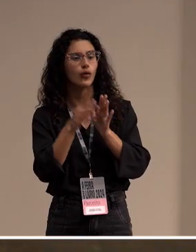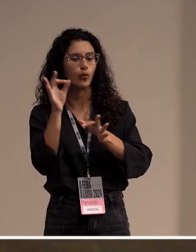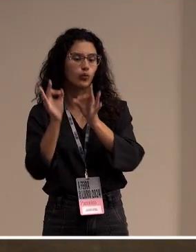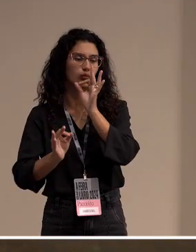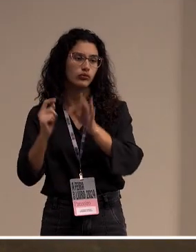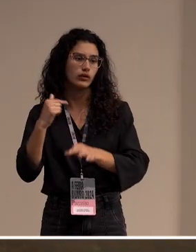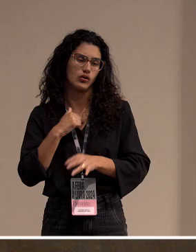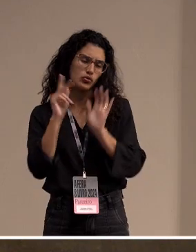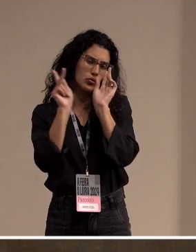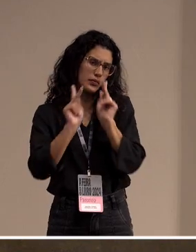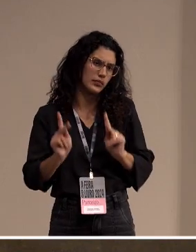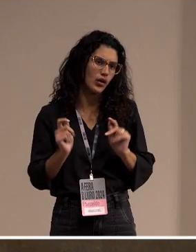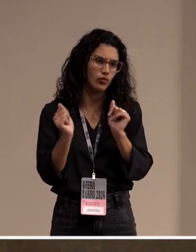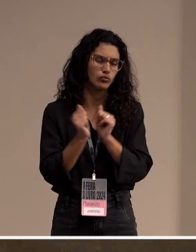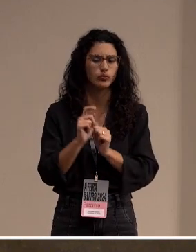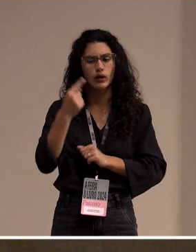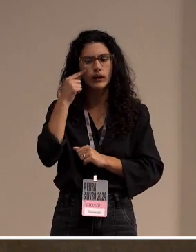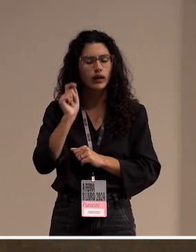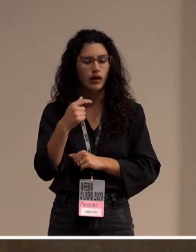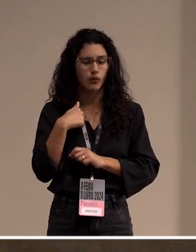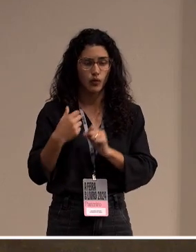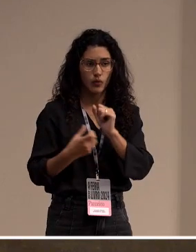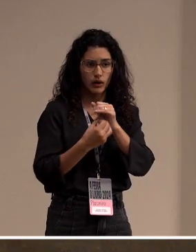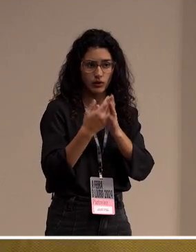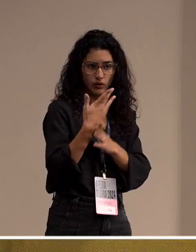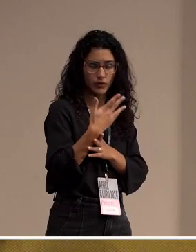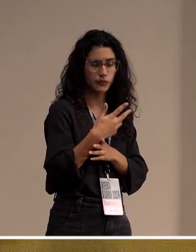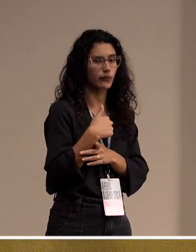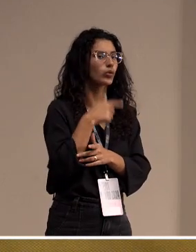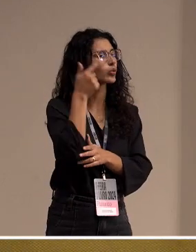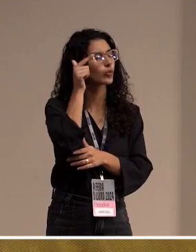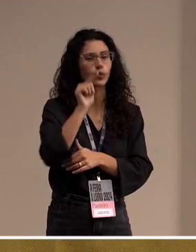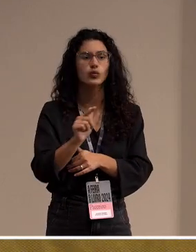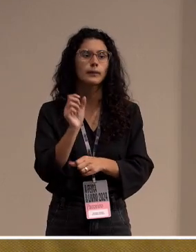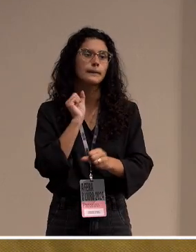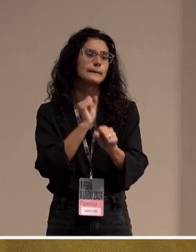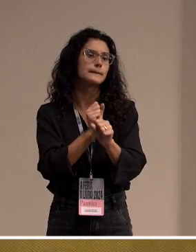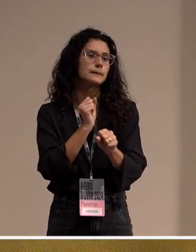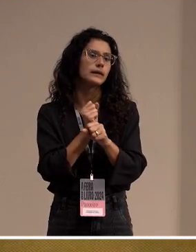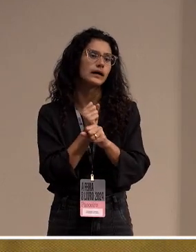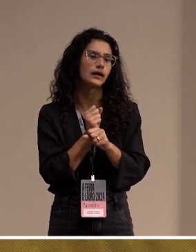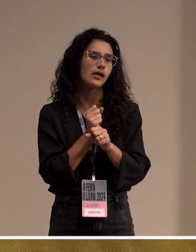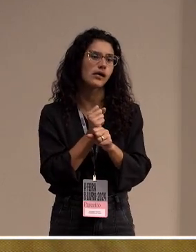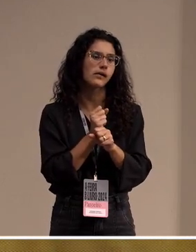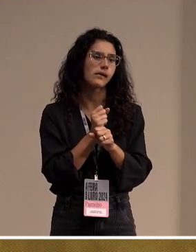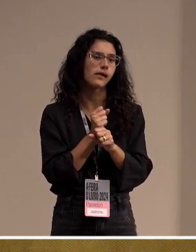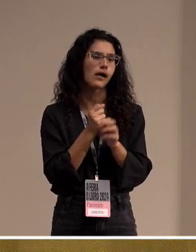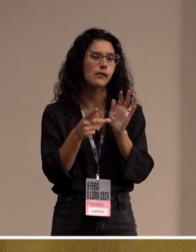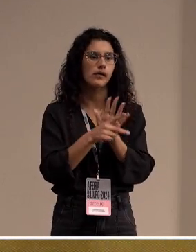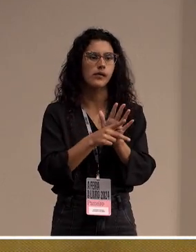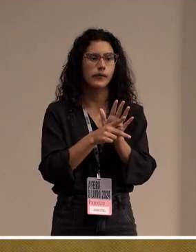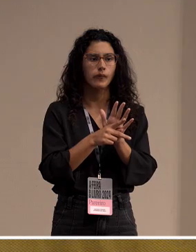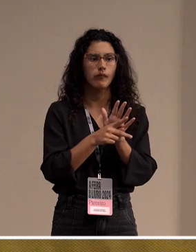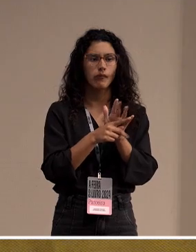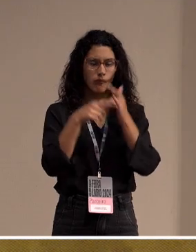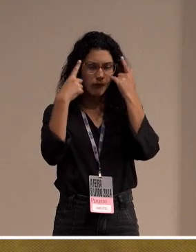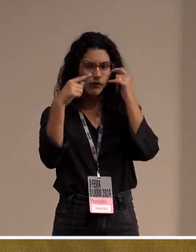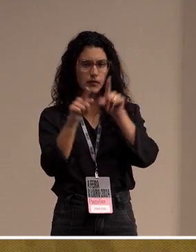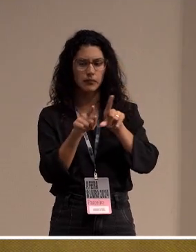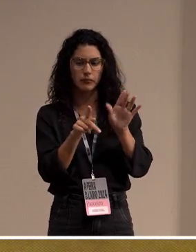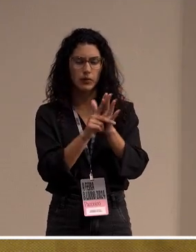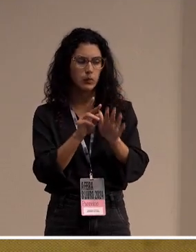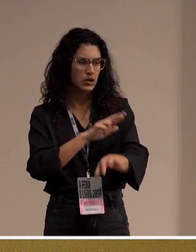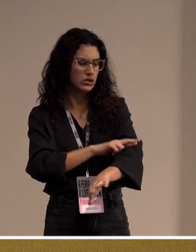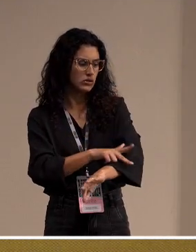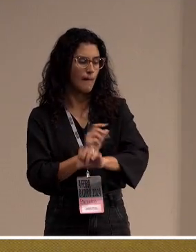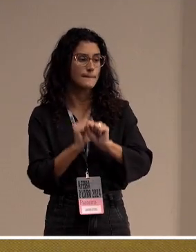idea that as a writer, I can't stop police brutality, I can't stop racial injustice, but I can continue to call it